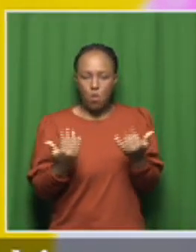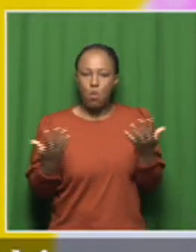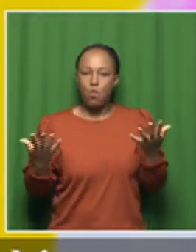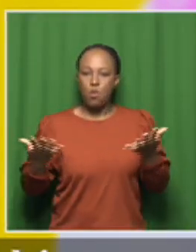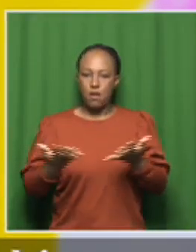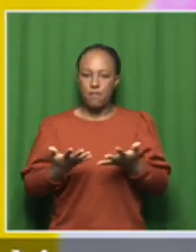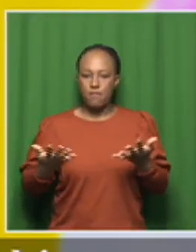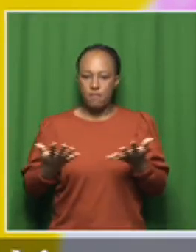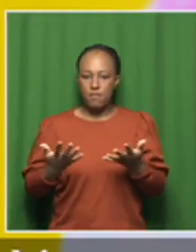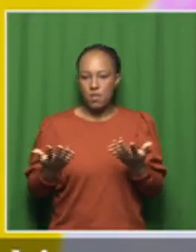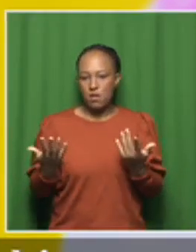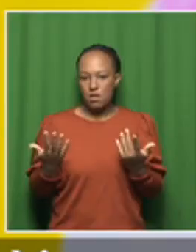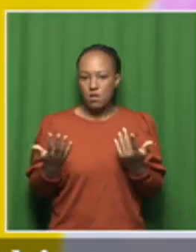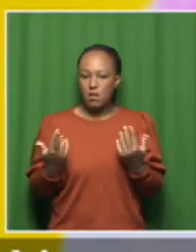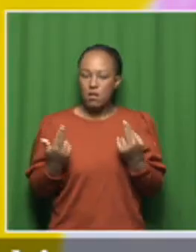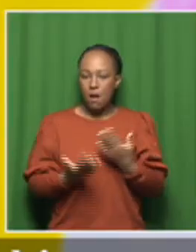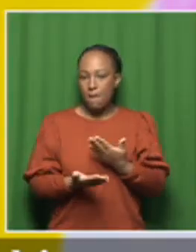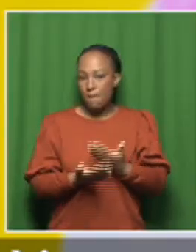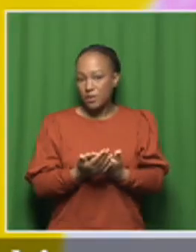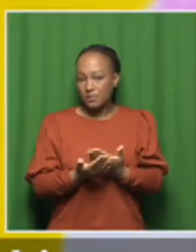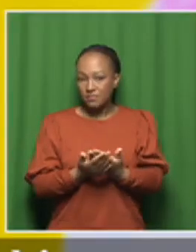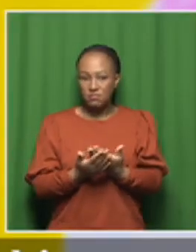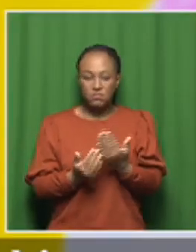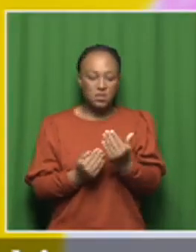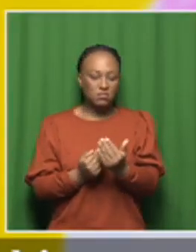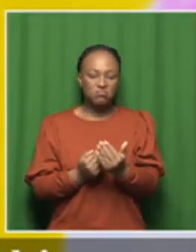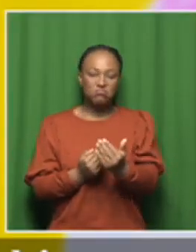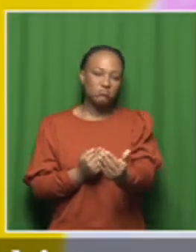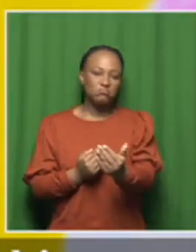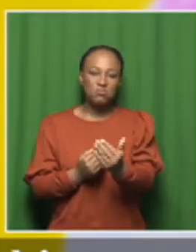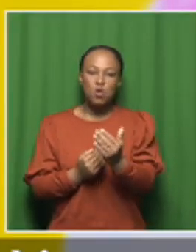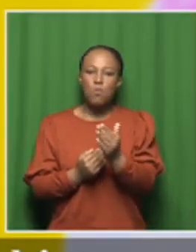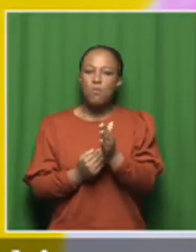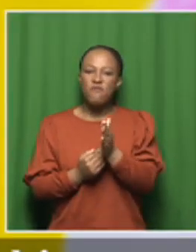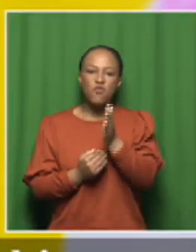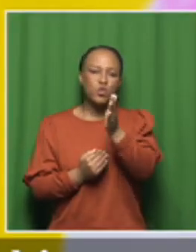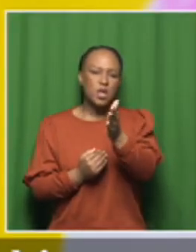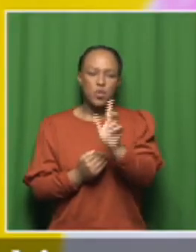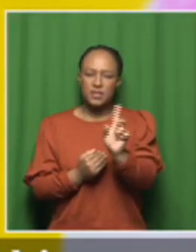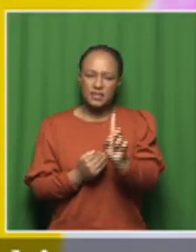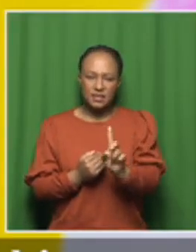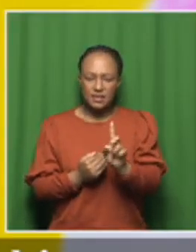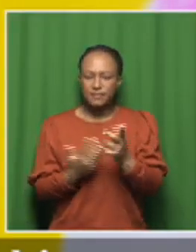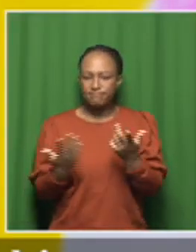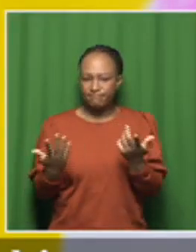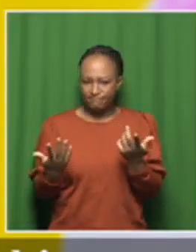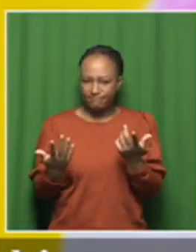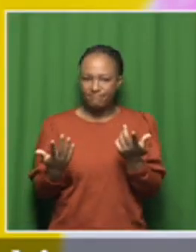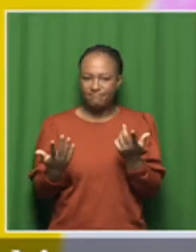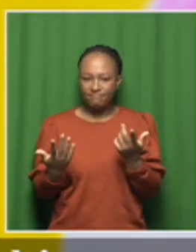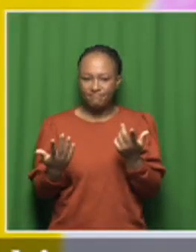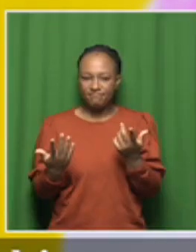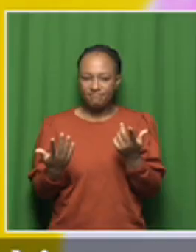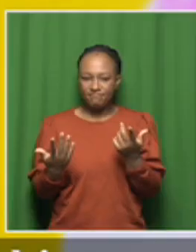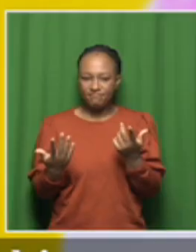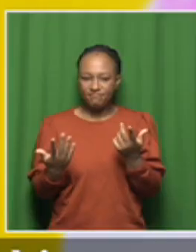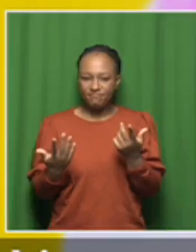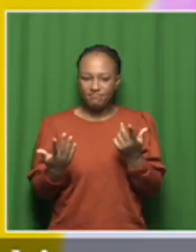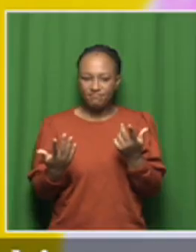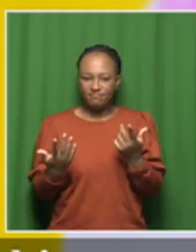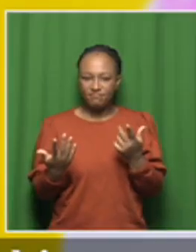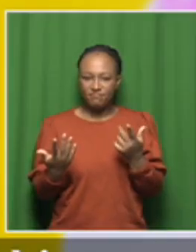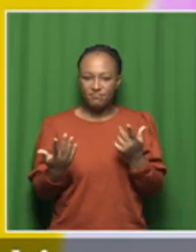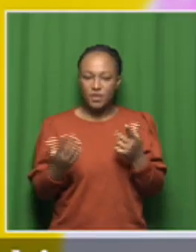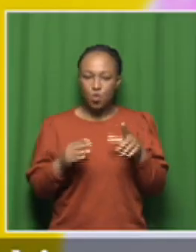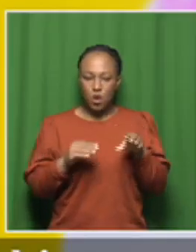the possibilities, entertaining that, and where we're going to move. And like geographically within the space, it's like we're going to move like so, and